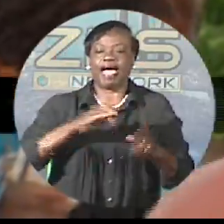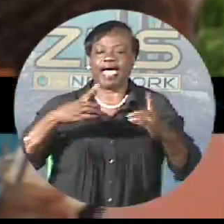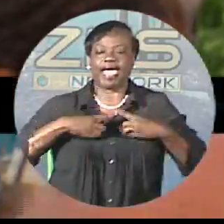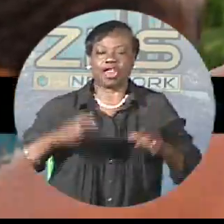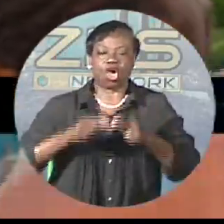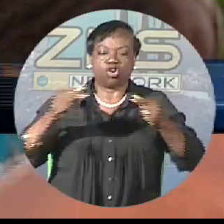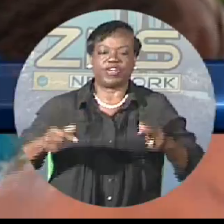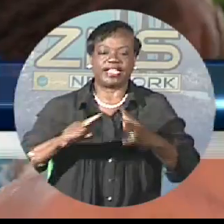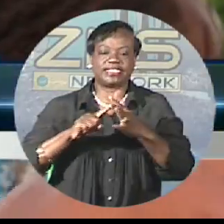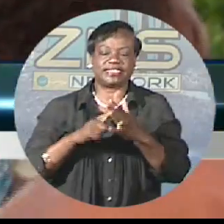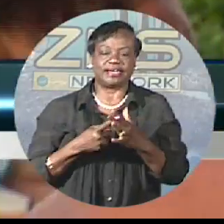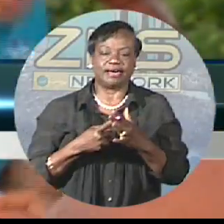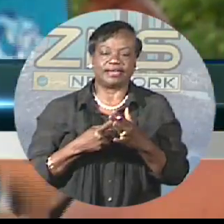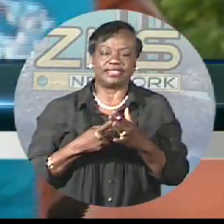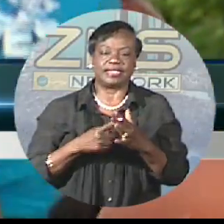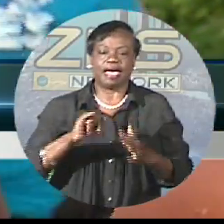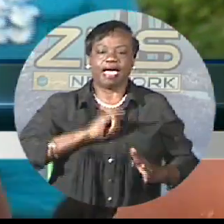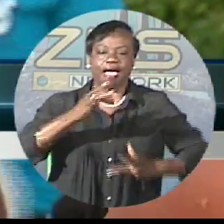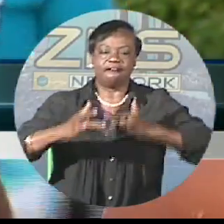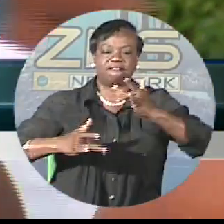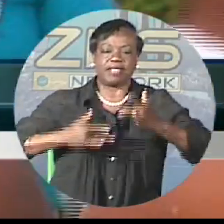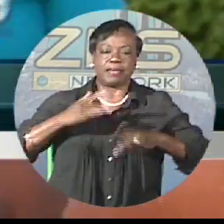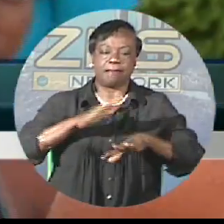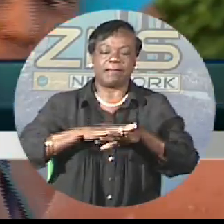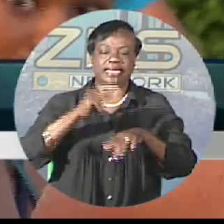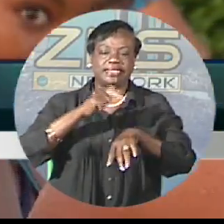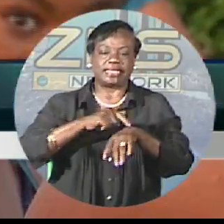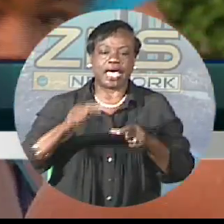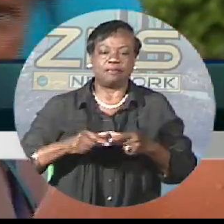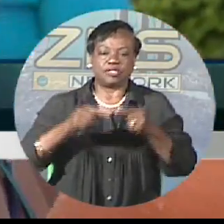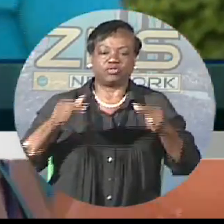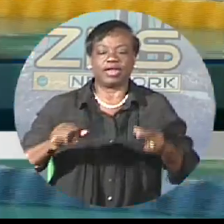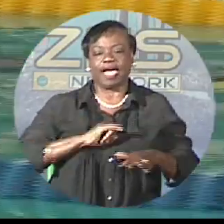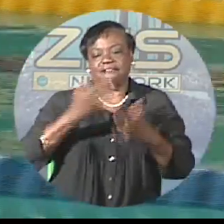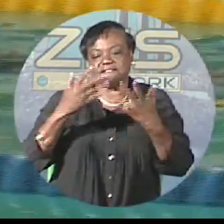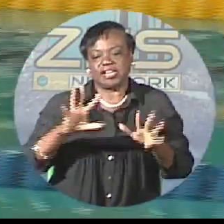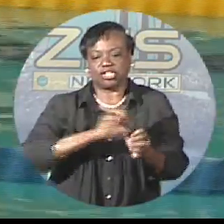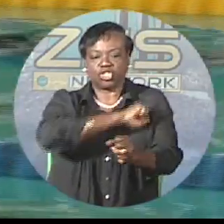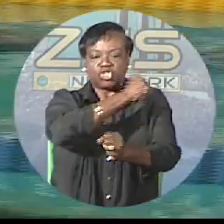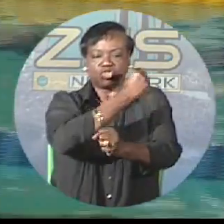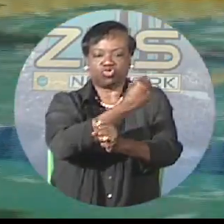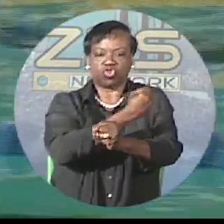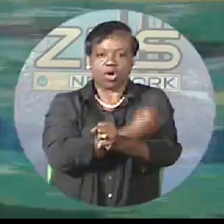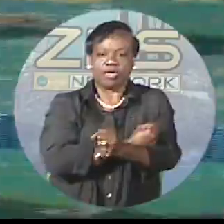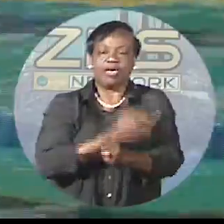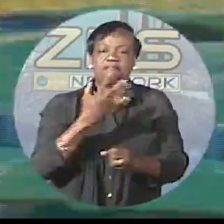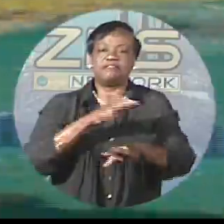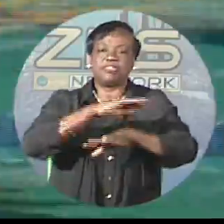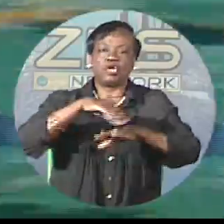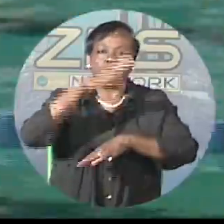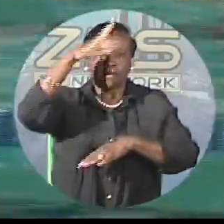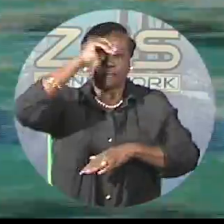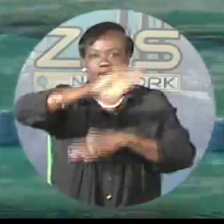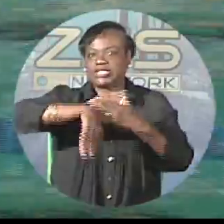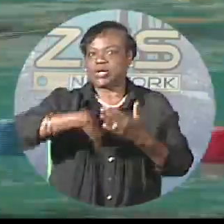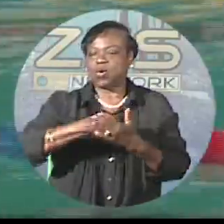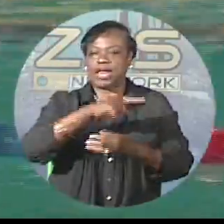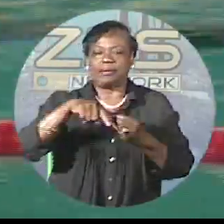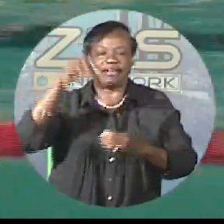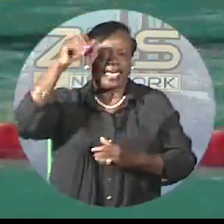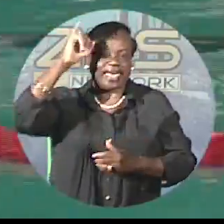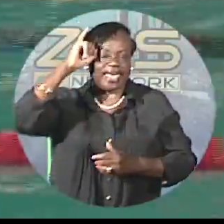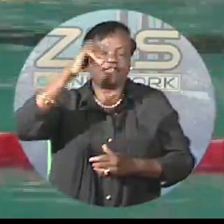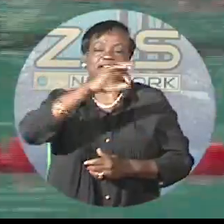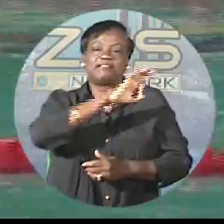start and I felt as if my turn was great and I finished strong. The 15 and over boys, all about Enan Fernander.